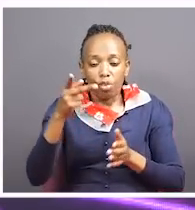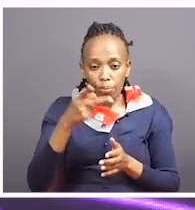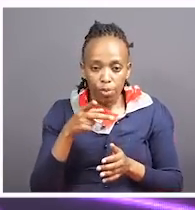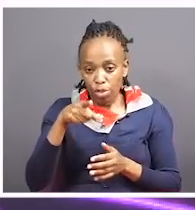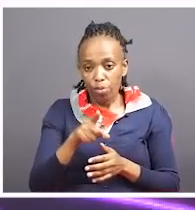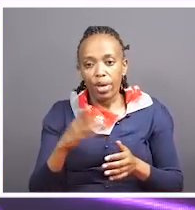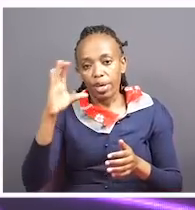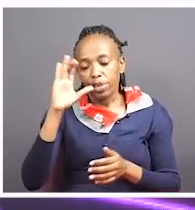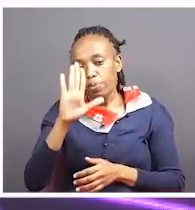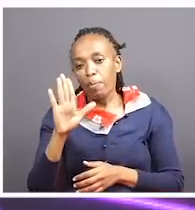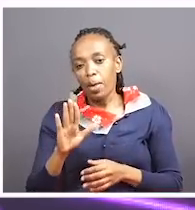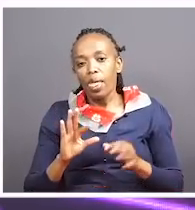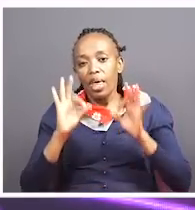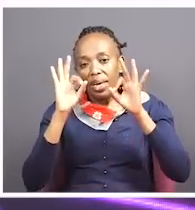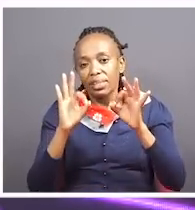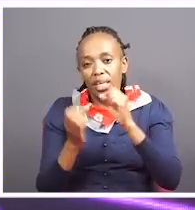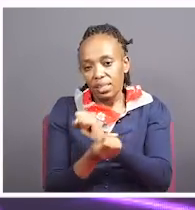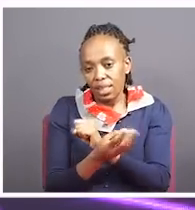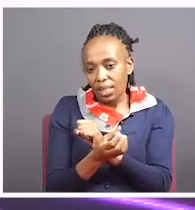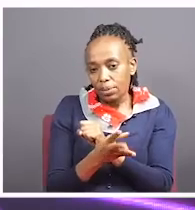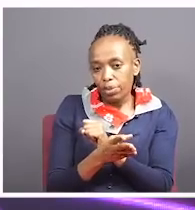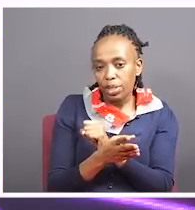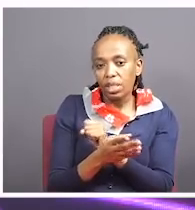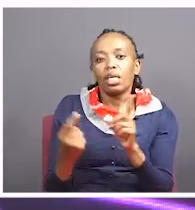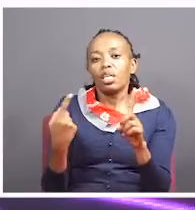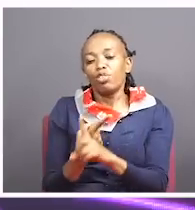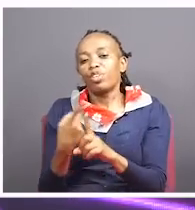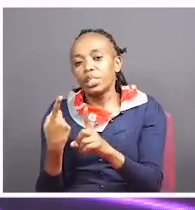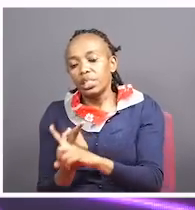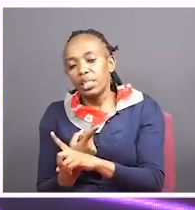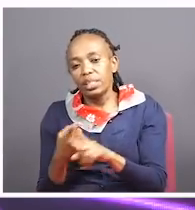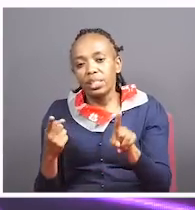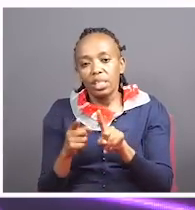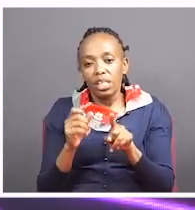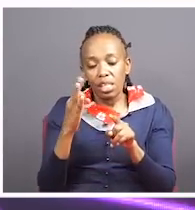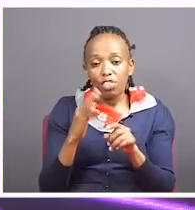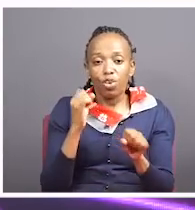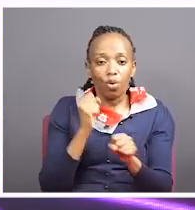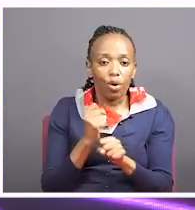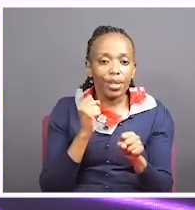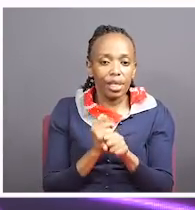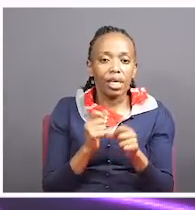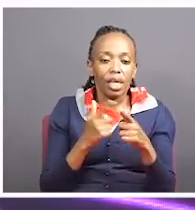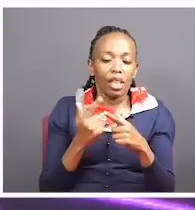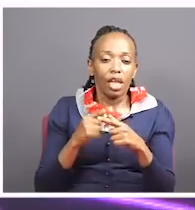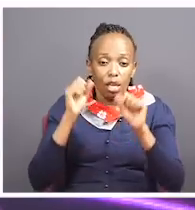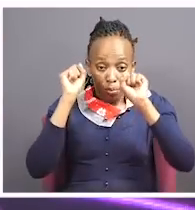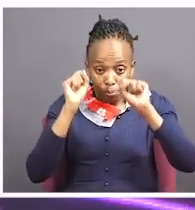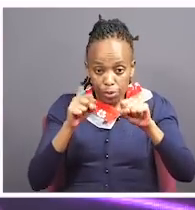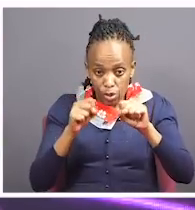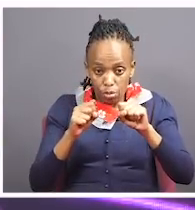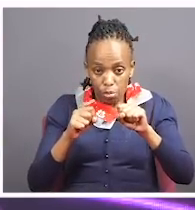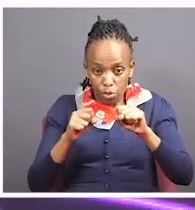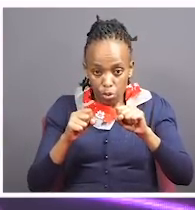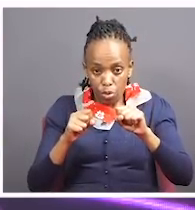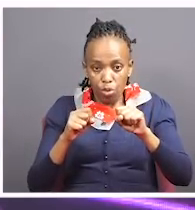you and your clients. Excellence defines, it differentiates. If you are going to do the work, you might as